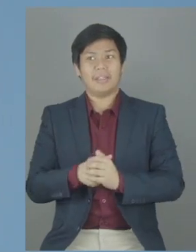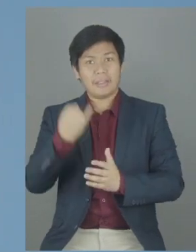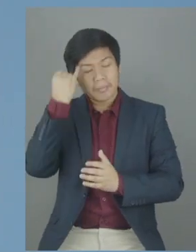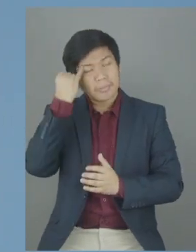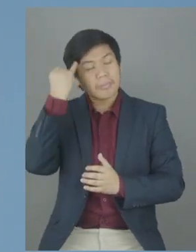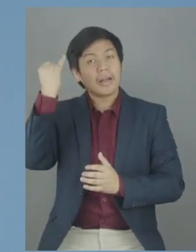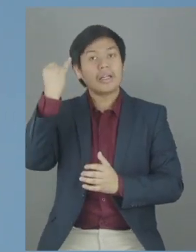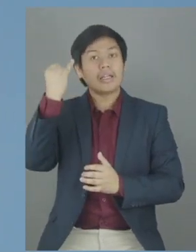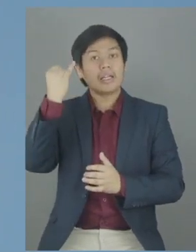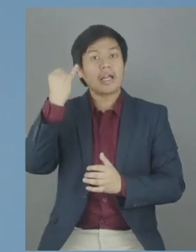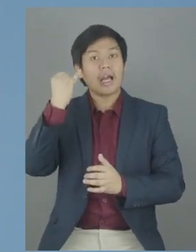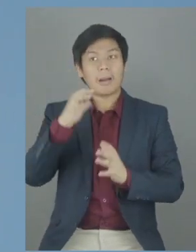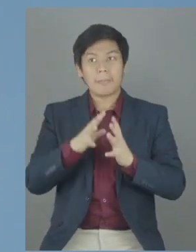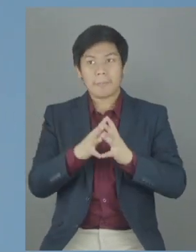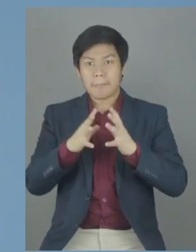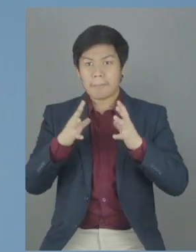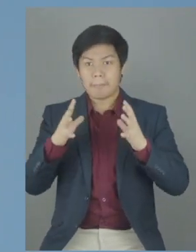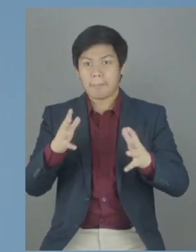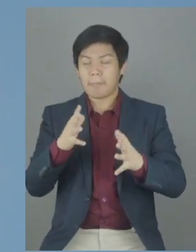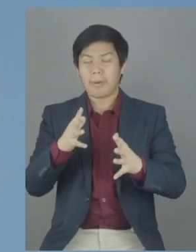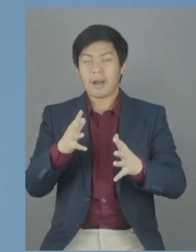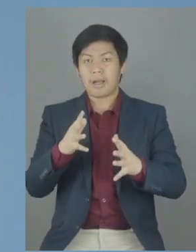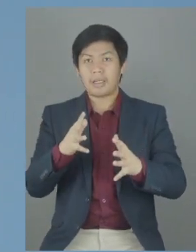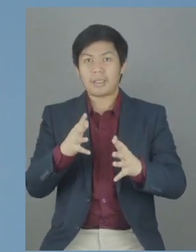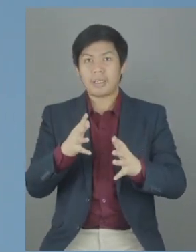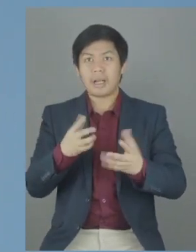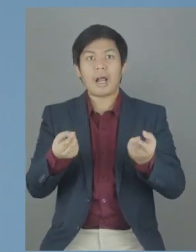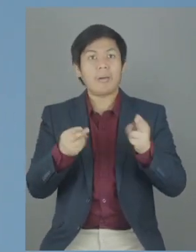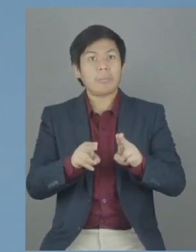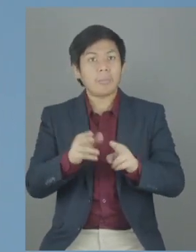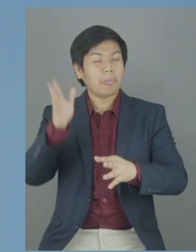imagine how much worse did I look that time.